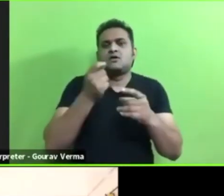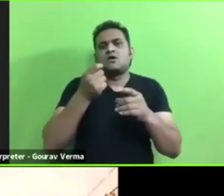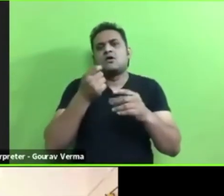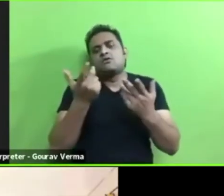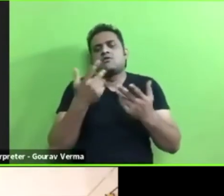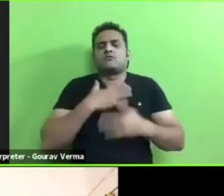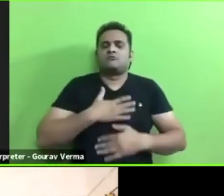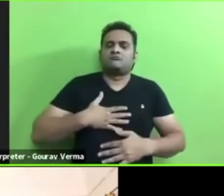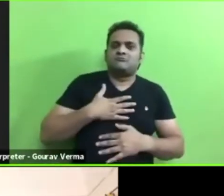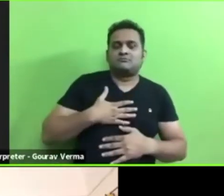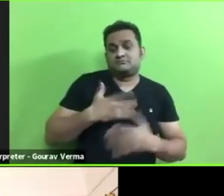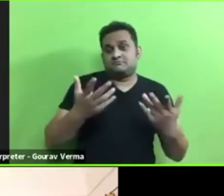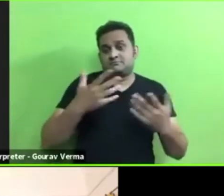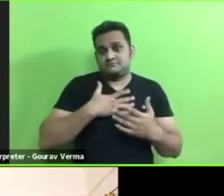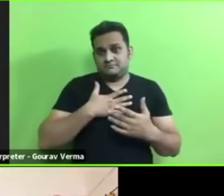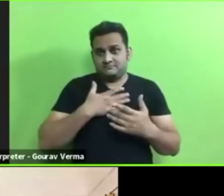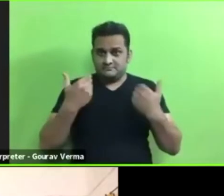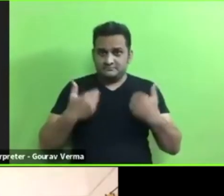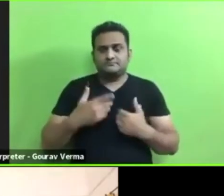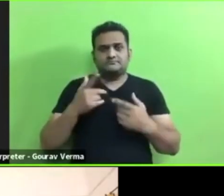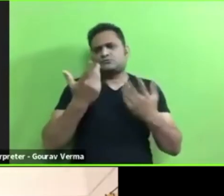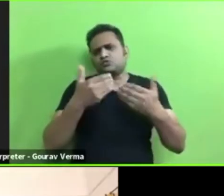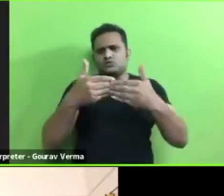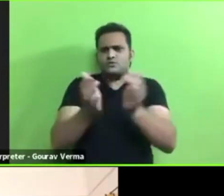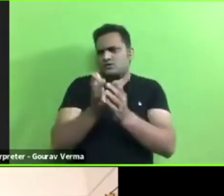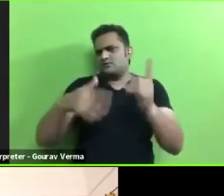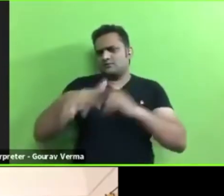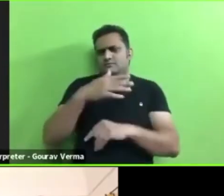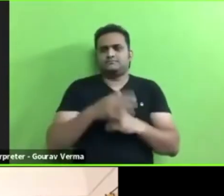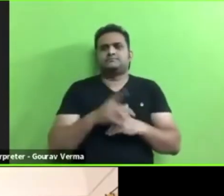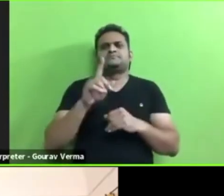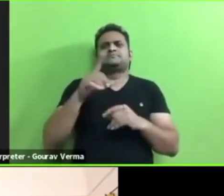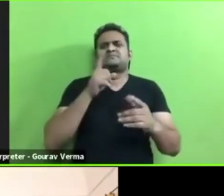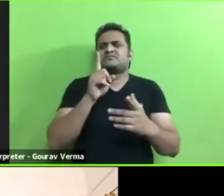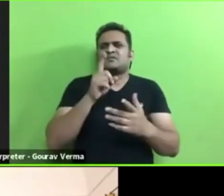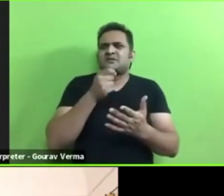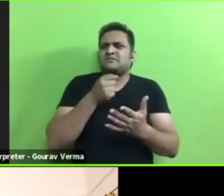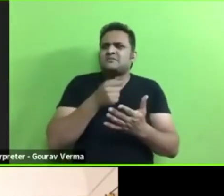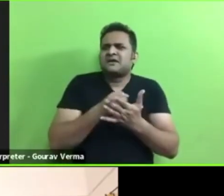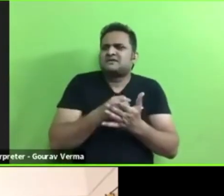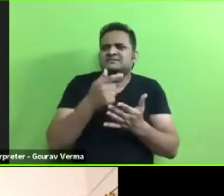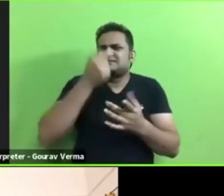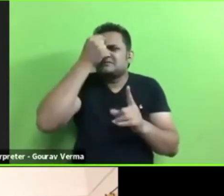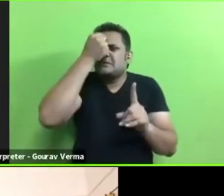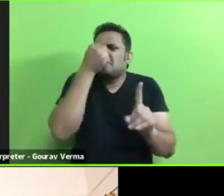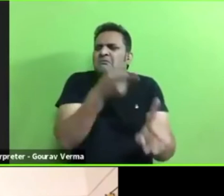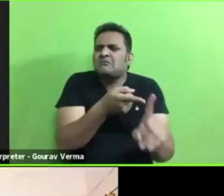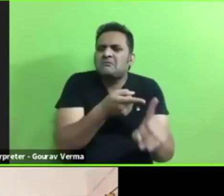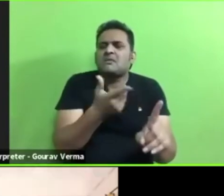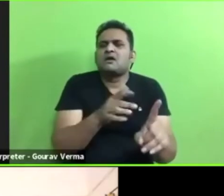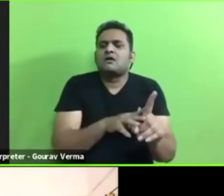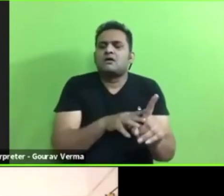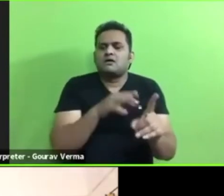Okay, around on myself and around the community. So actually, one of the fundamental problems of having this discourse